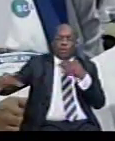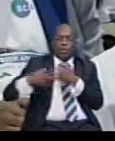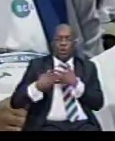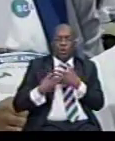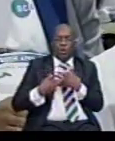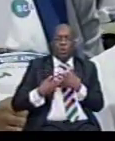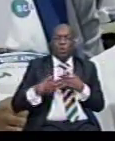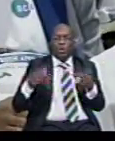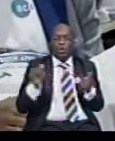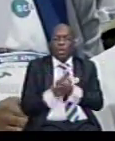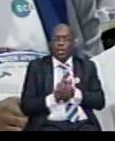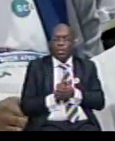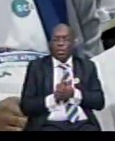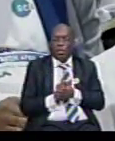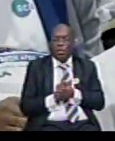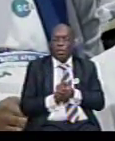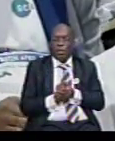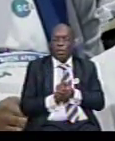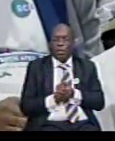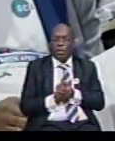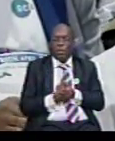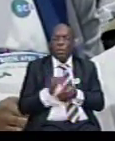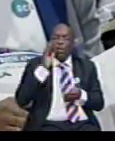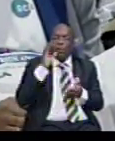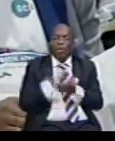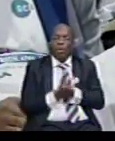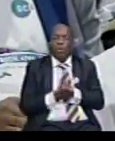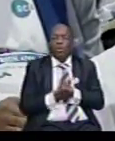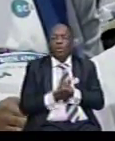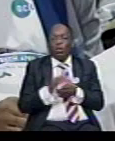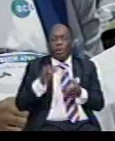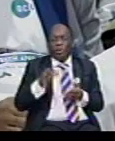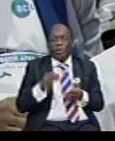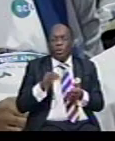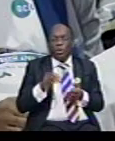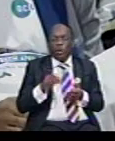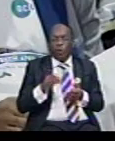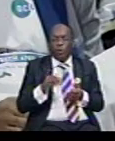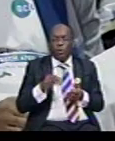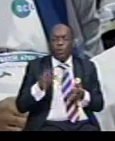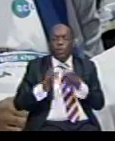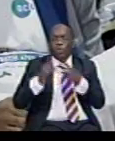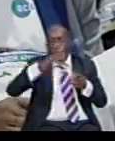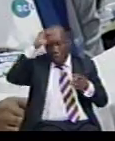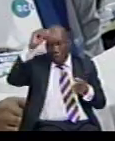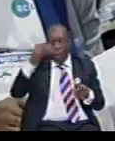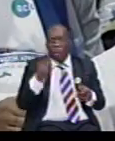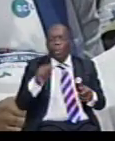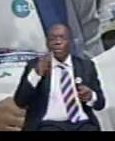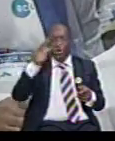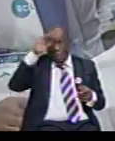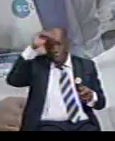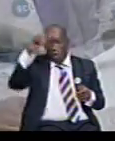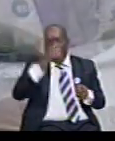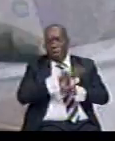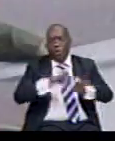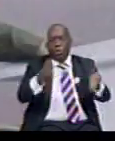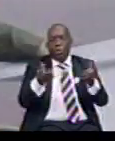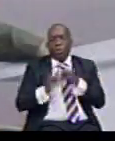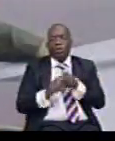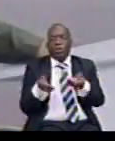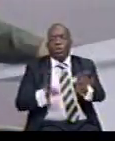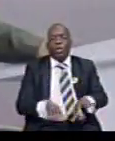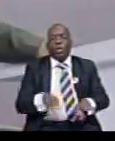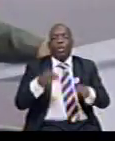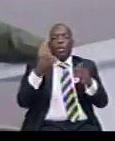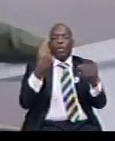man's wife. Otherwise, you will die. And the man didn't want to die at this time. You will not